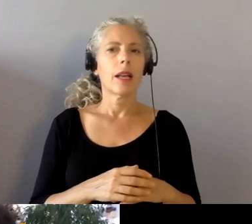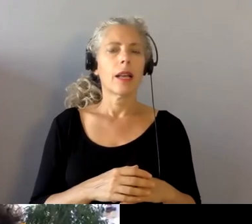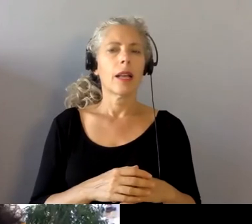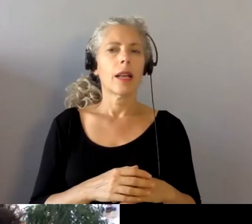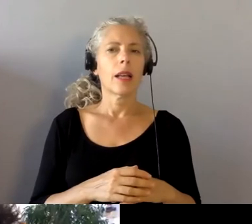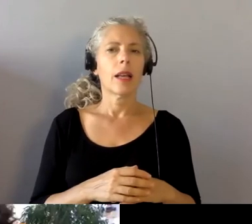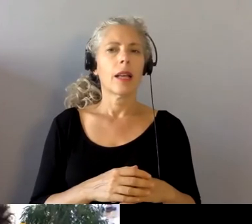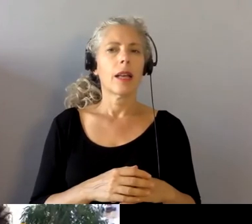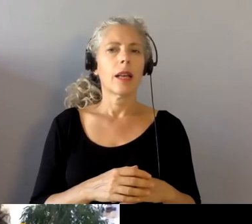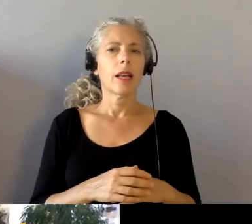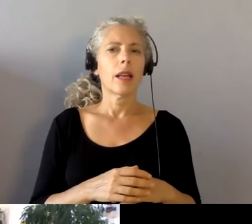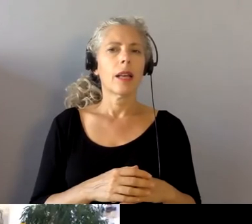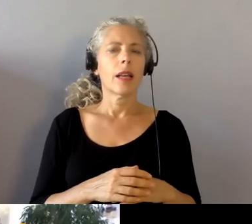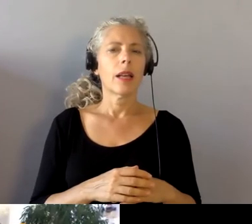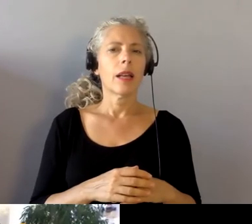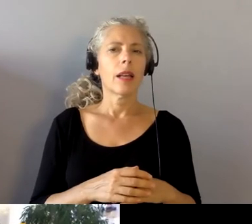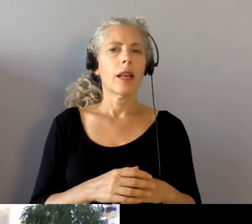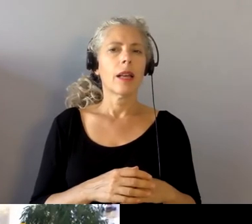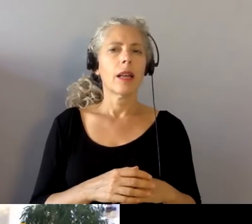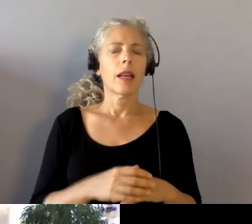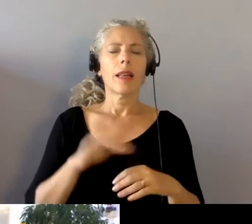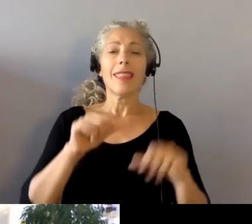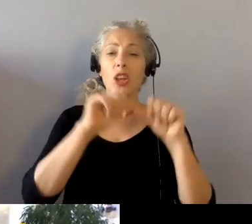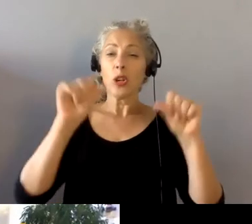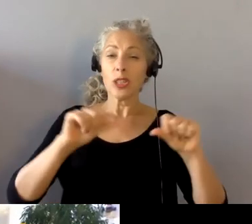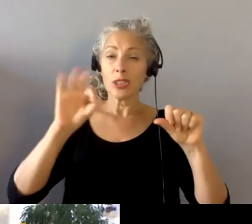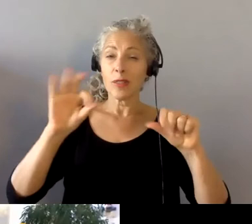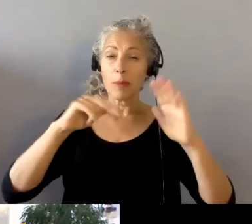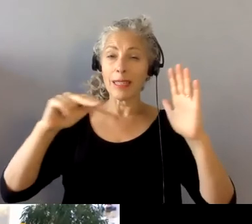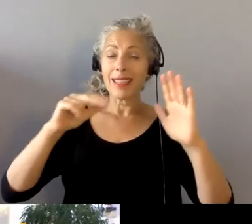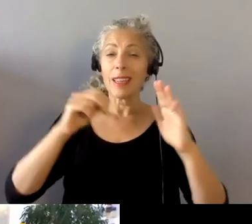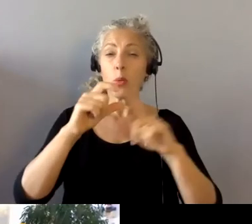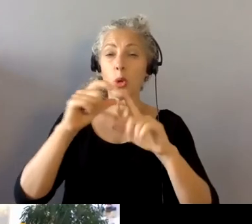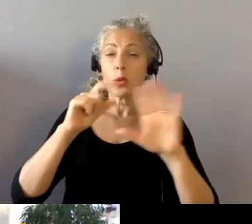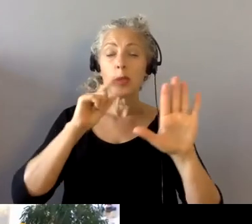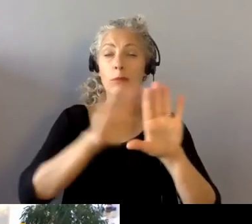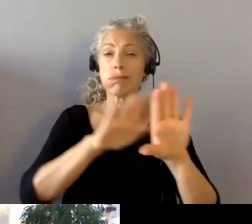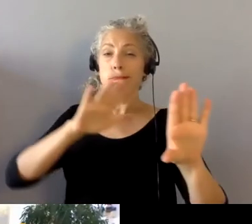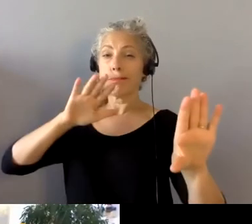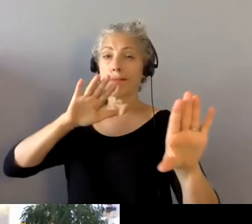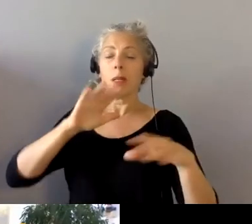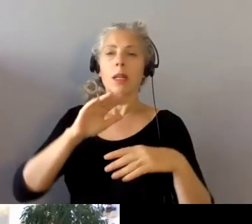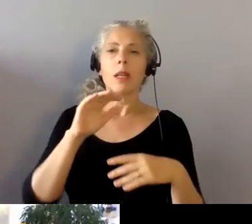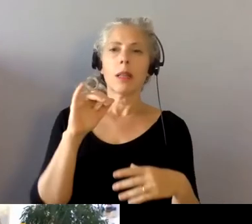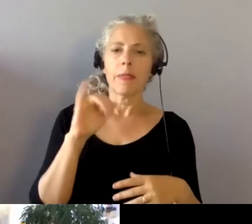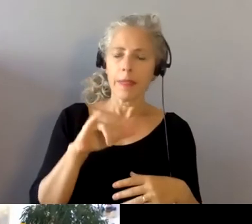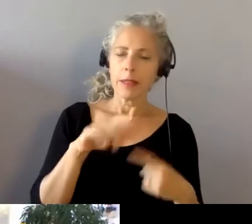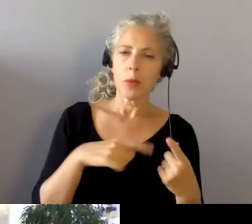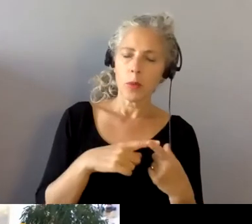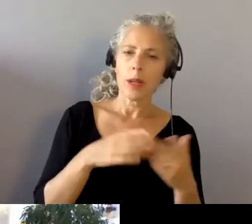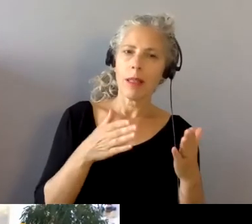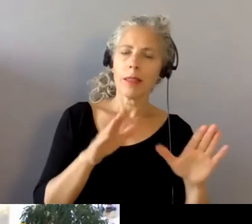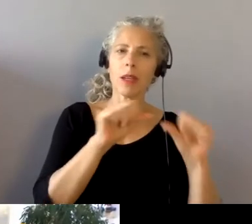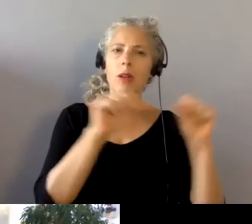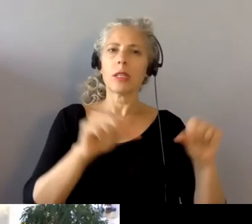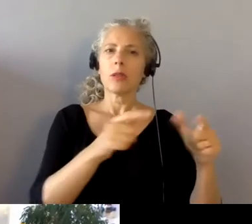the infrastructure of the architecture and that place, that's when I started to really let the architectural language